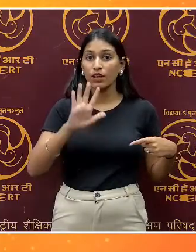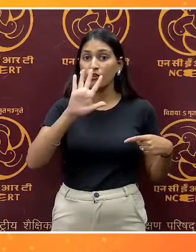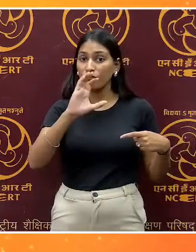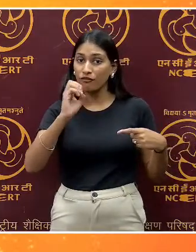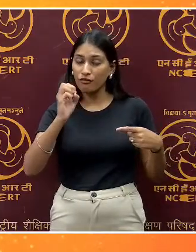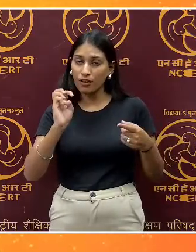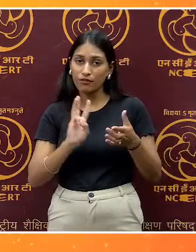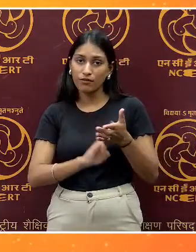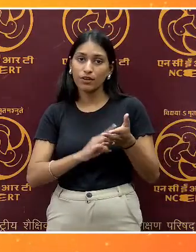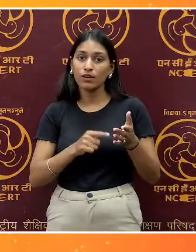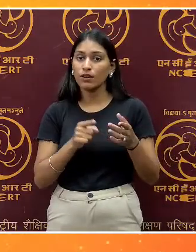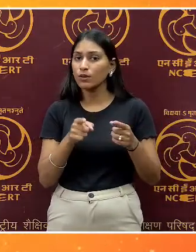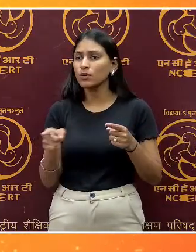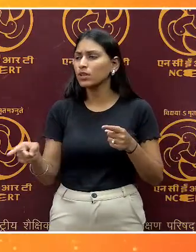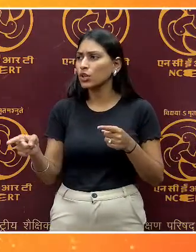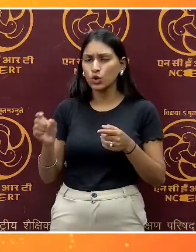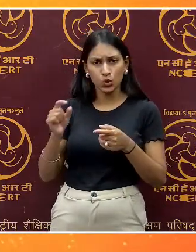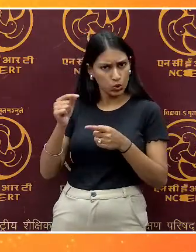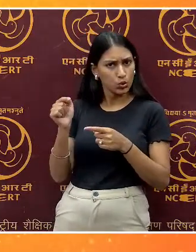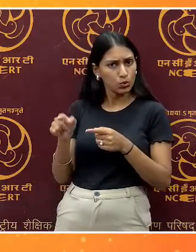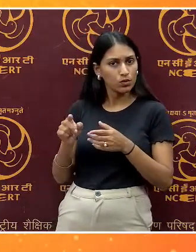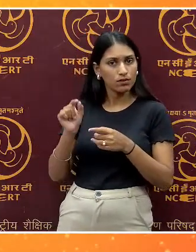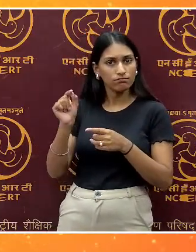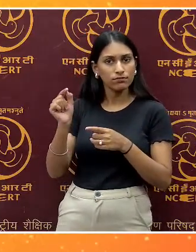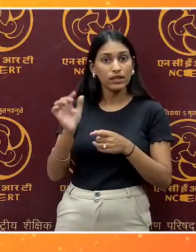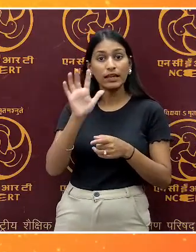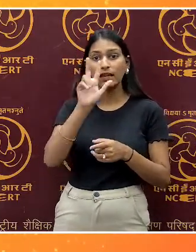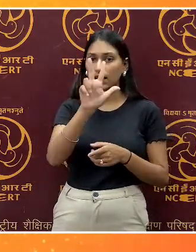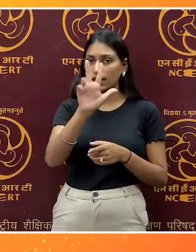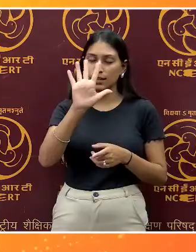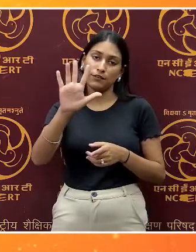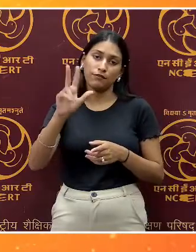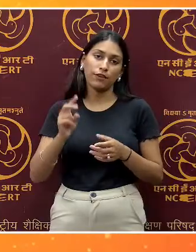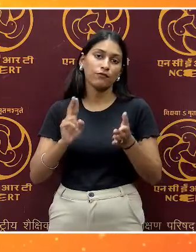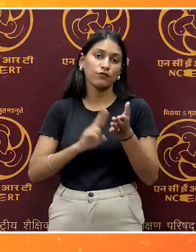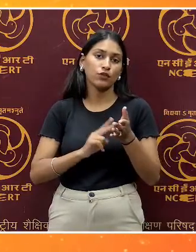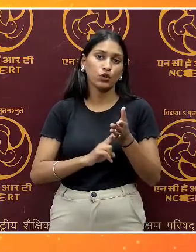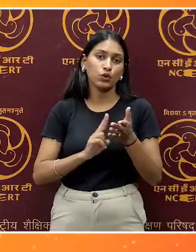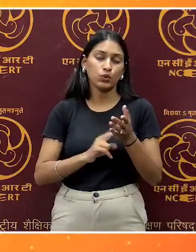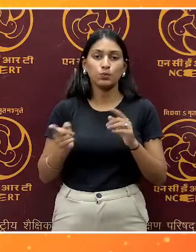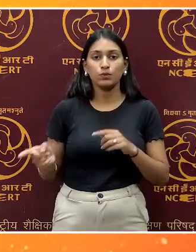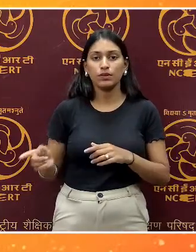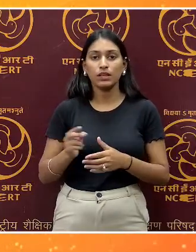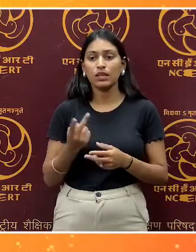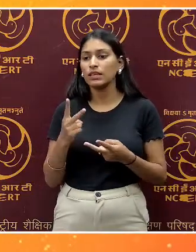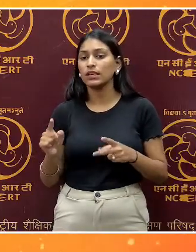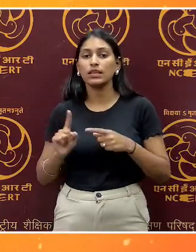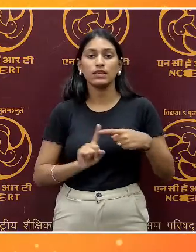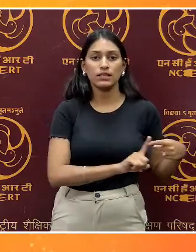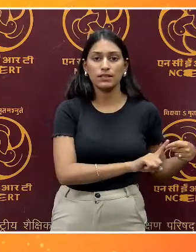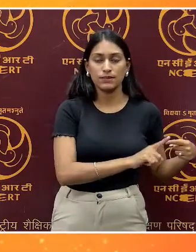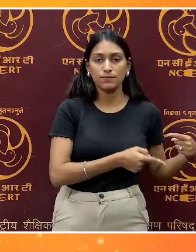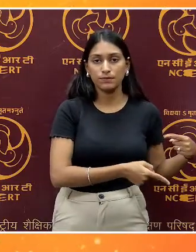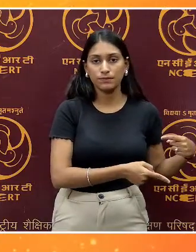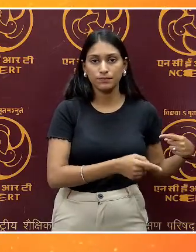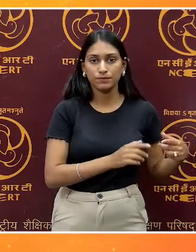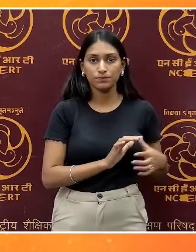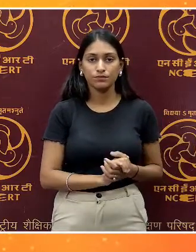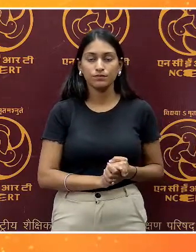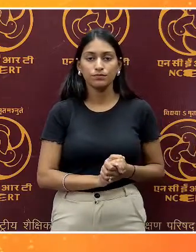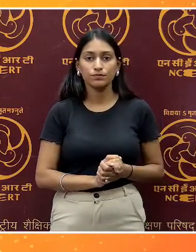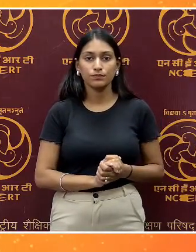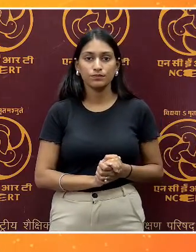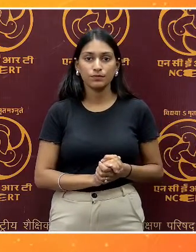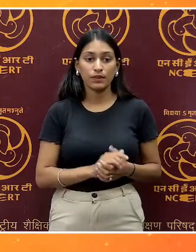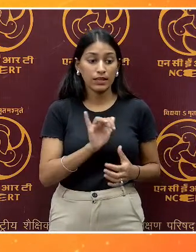Newton east and 35 Newton east. 85 Newton east. East, yes. So, simple addition. Yes. Provided vectors are